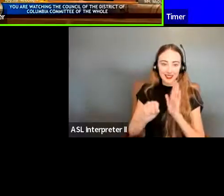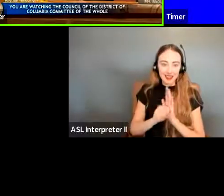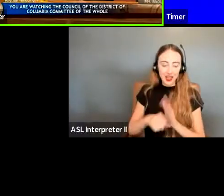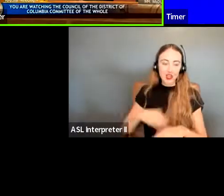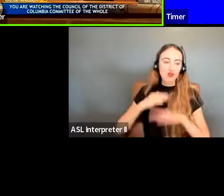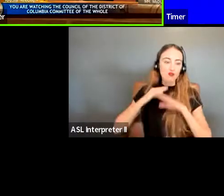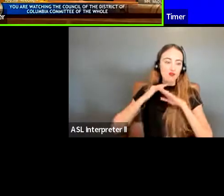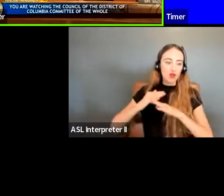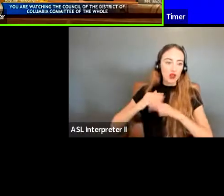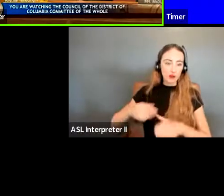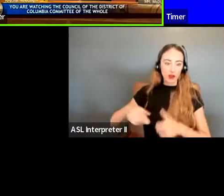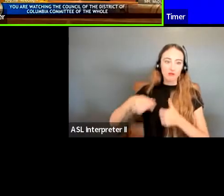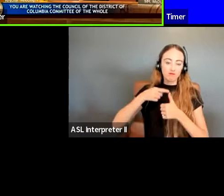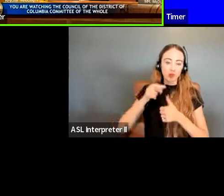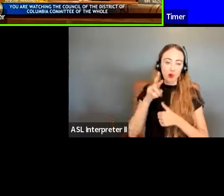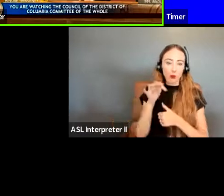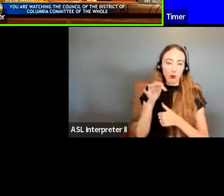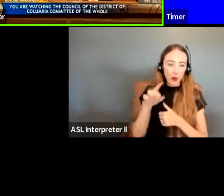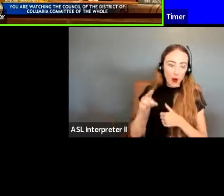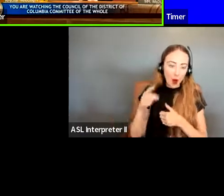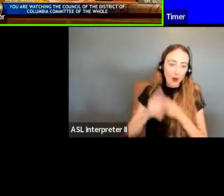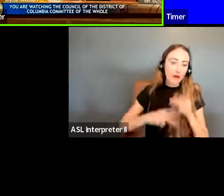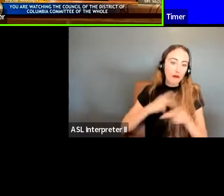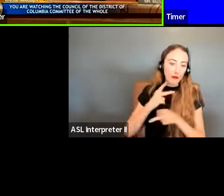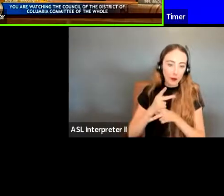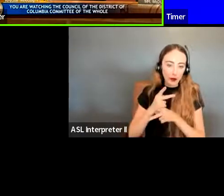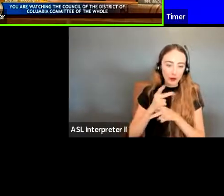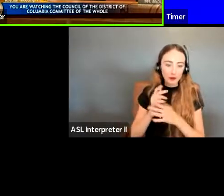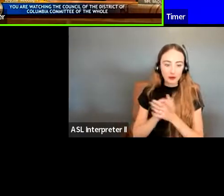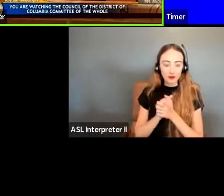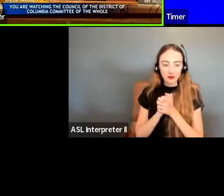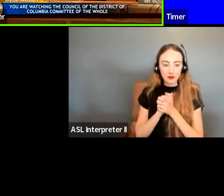indemnity provisions in construction contracts.